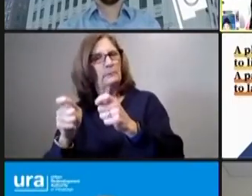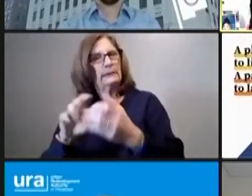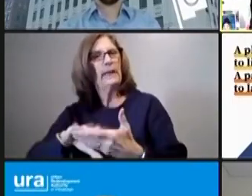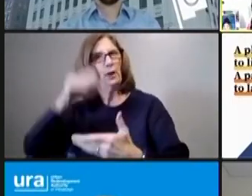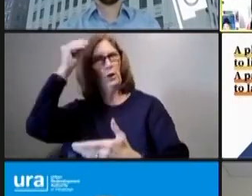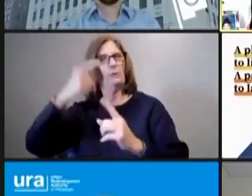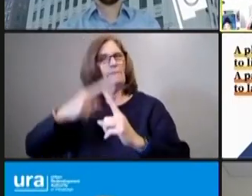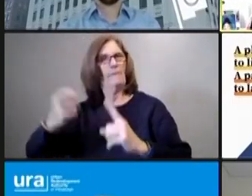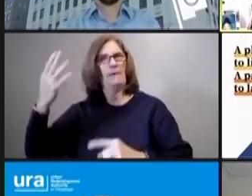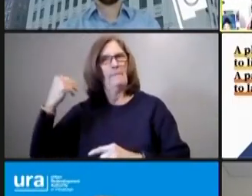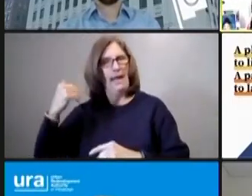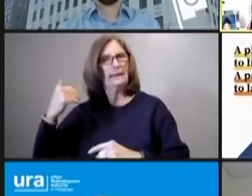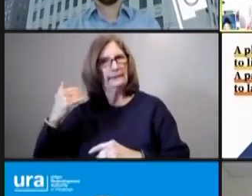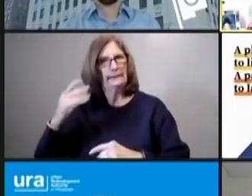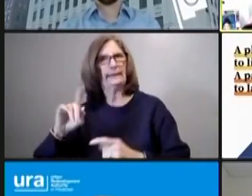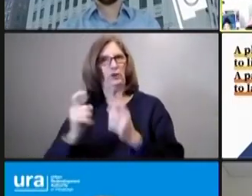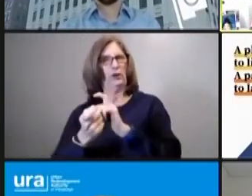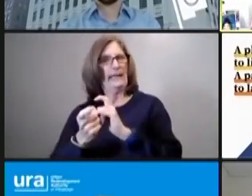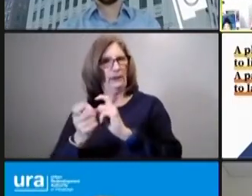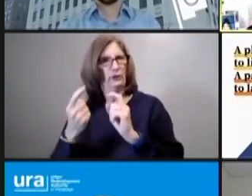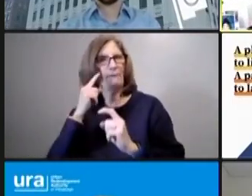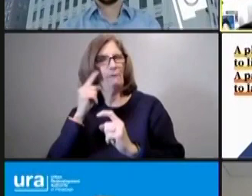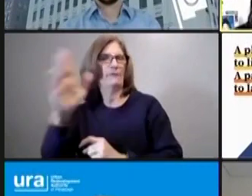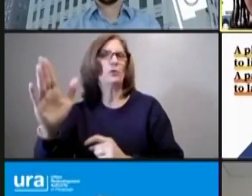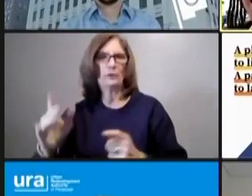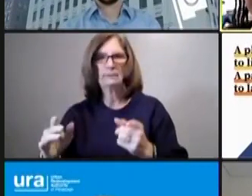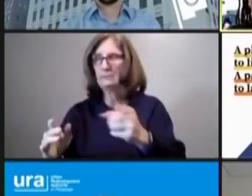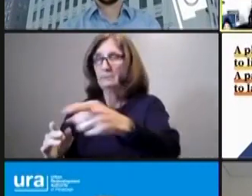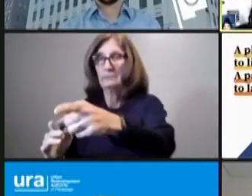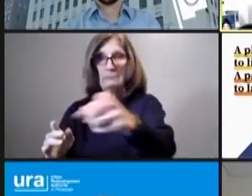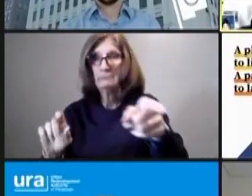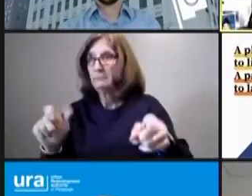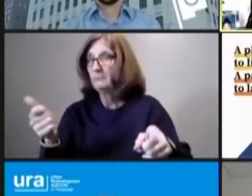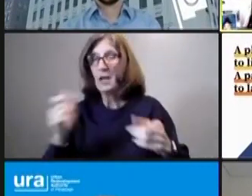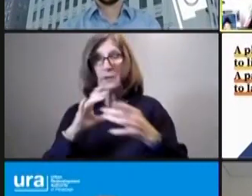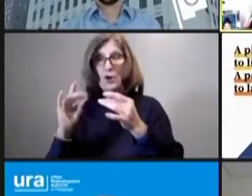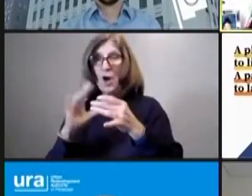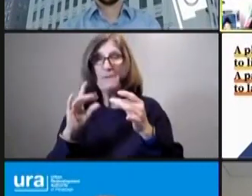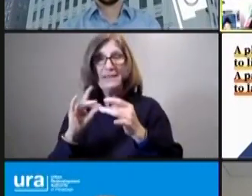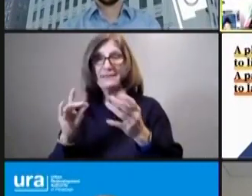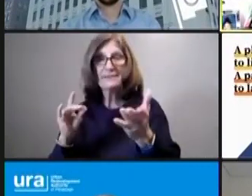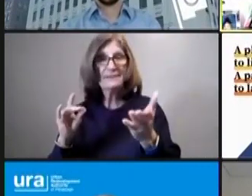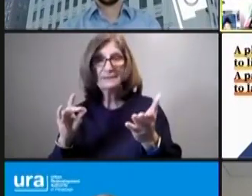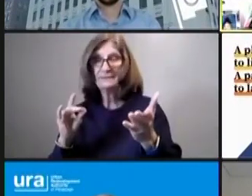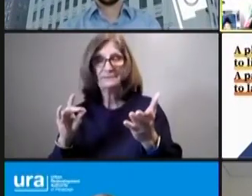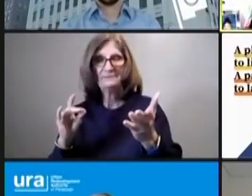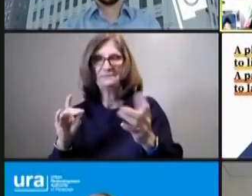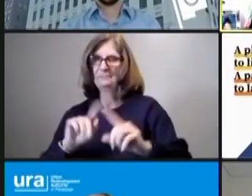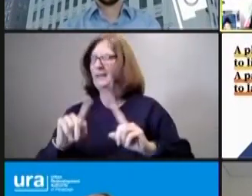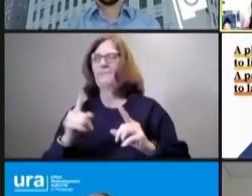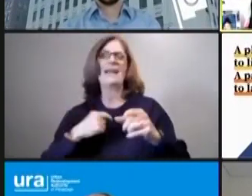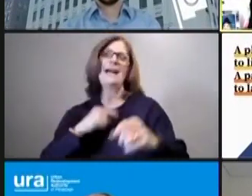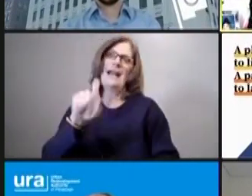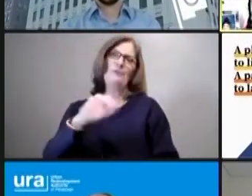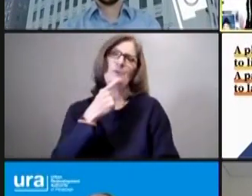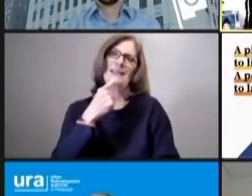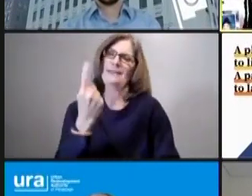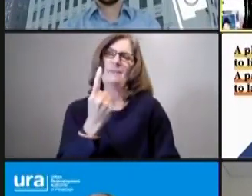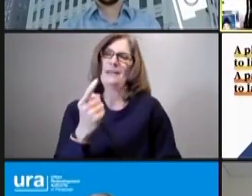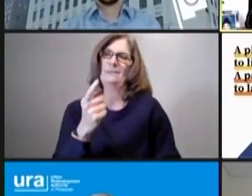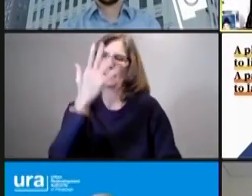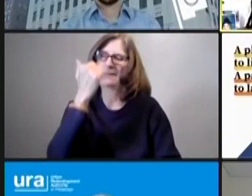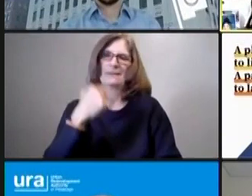innovation, potentially. So I'll let you, I don't know if anybody else has anything to add, but I couldn't contain my